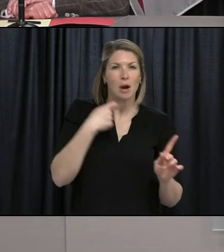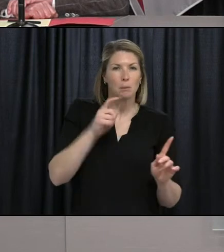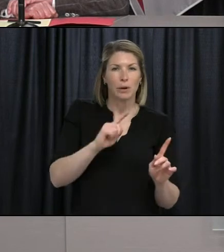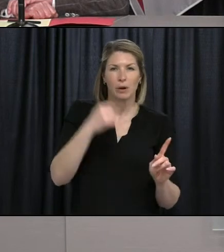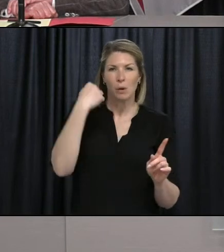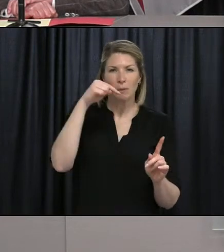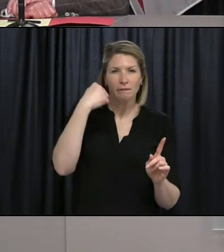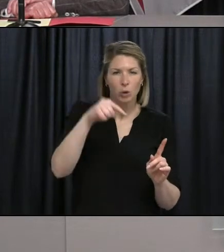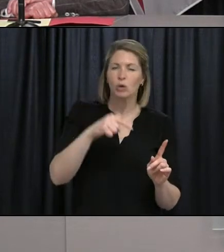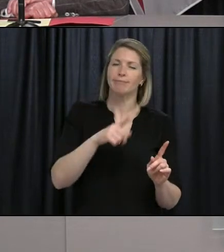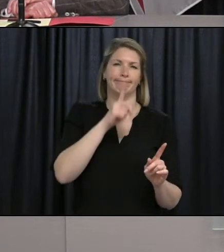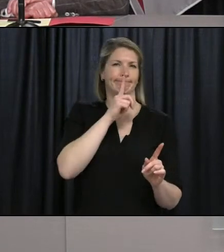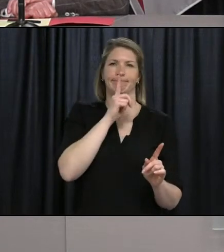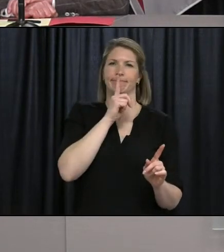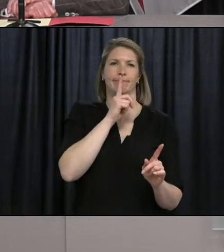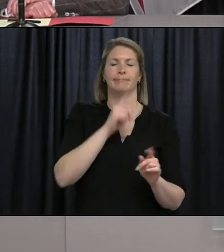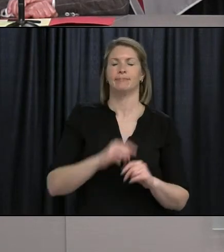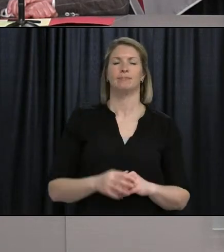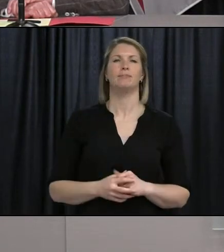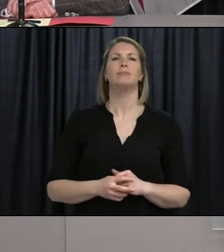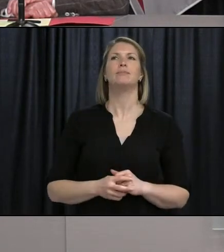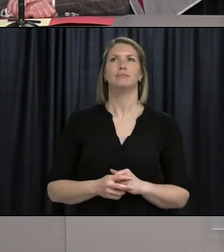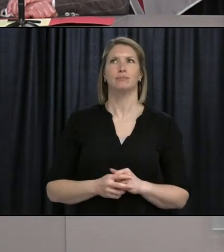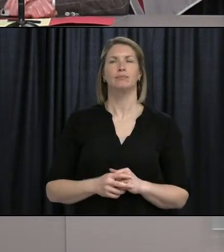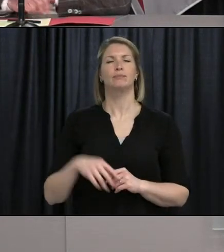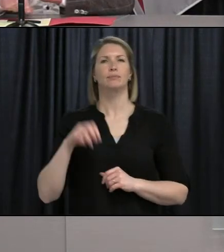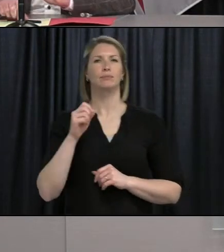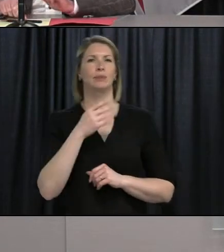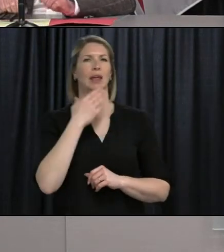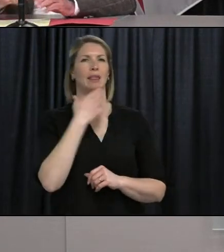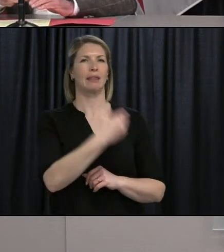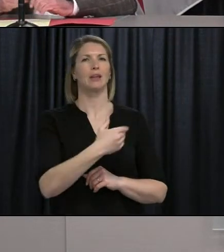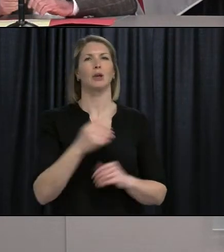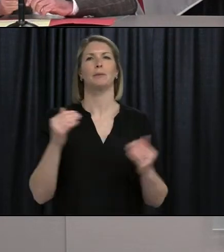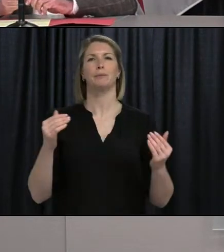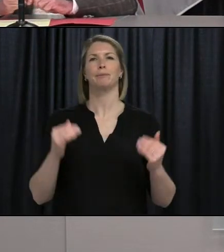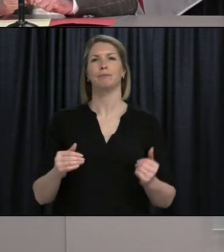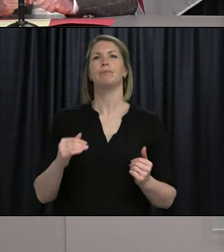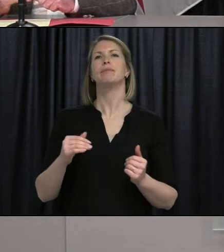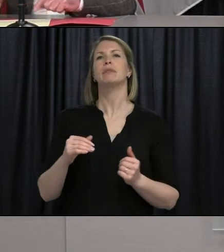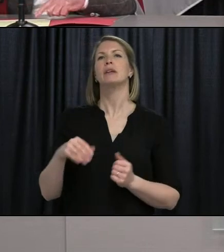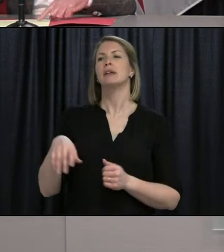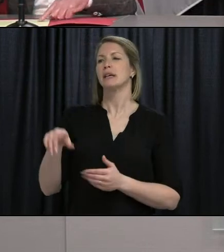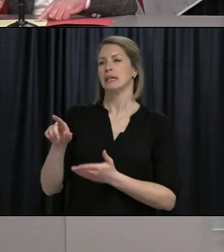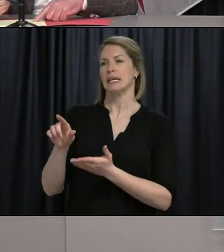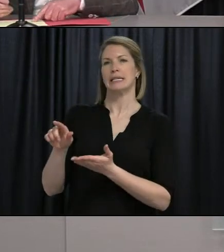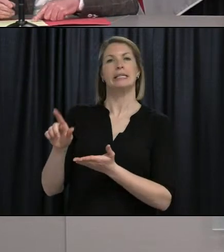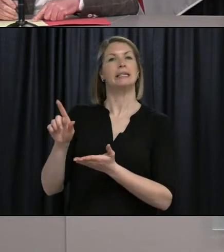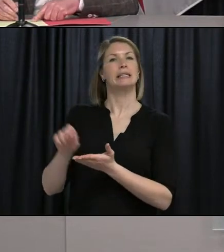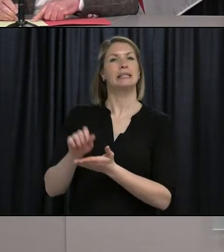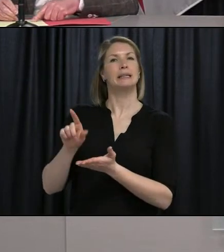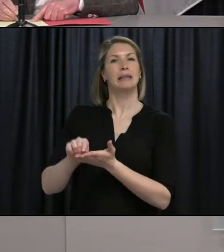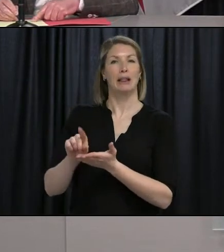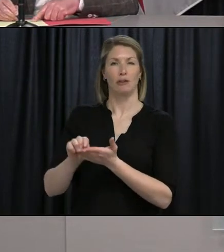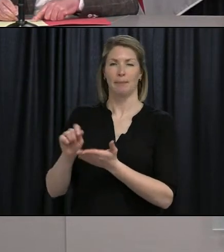Thank you. Our next questions are from Peter Jackson with The Telegram. Please go ahead.